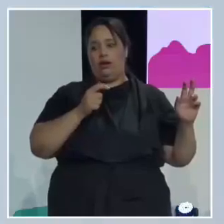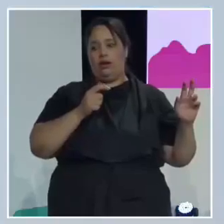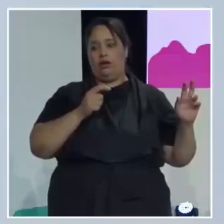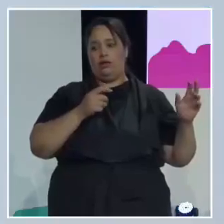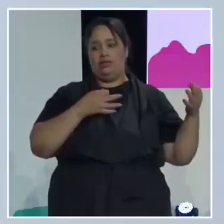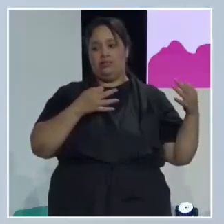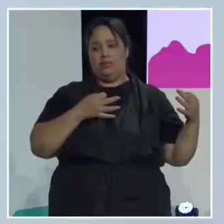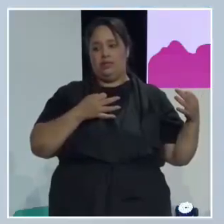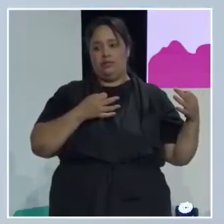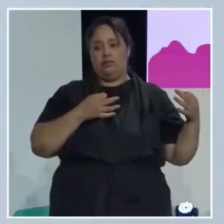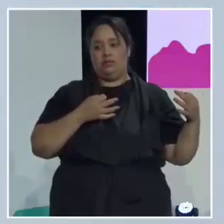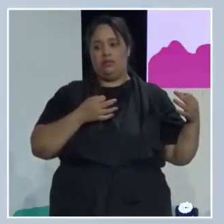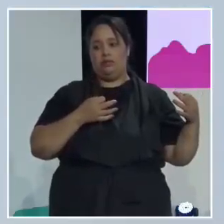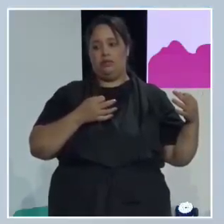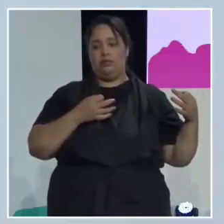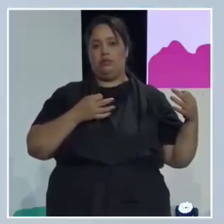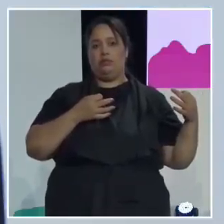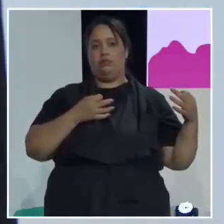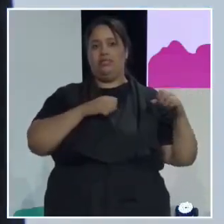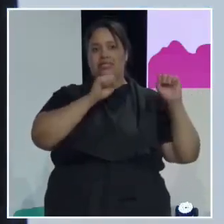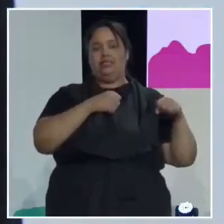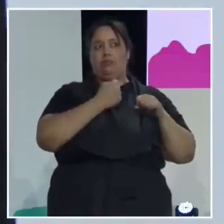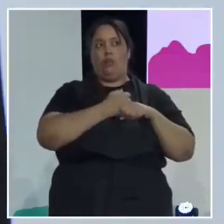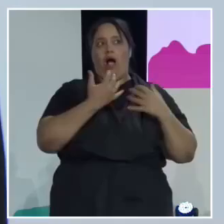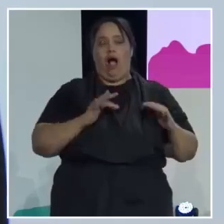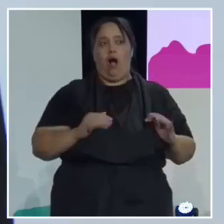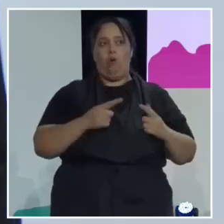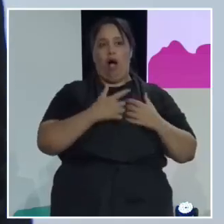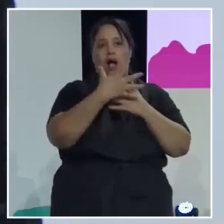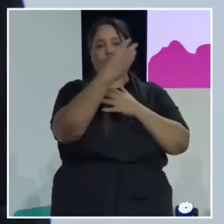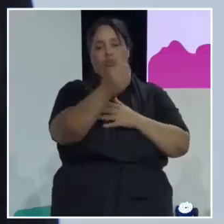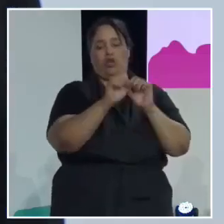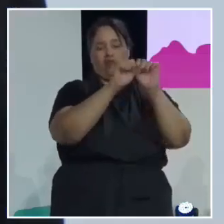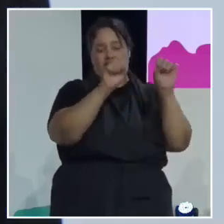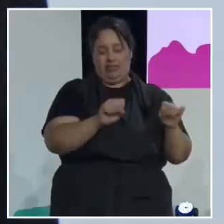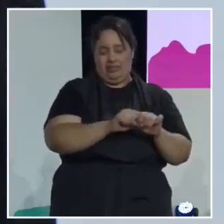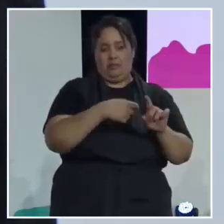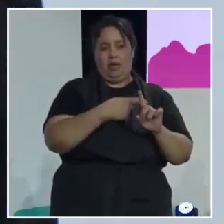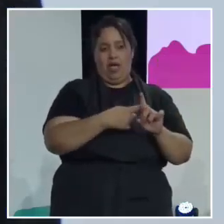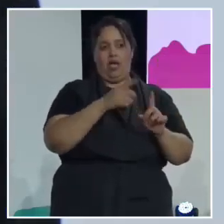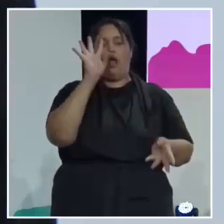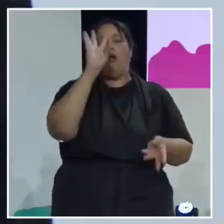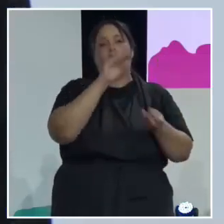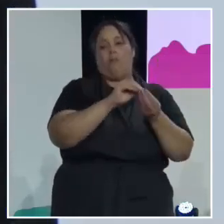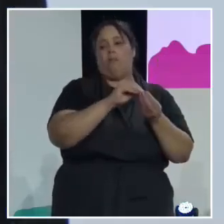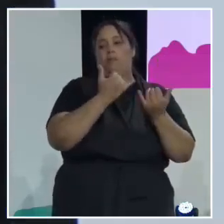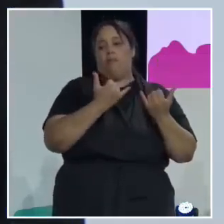system of PDBs works, but also outside of the system, and also think about the comparative advantage of the various institutions. Maybe